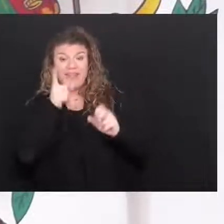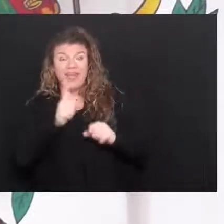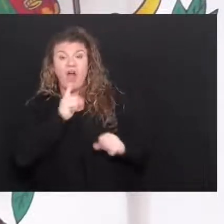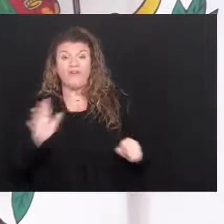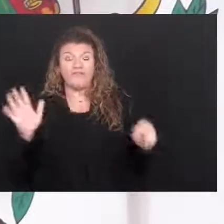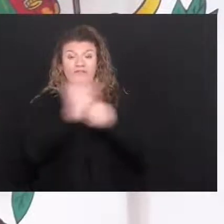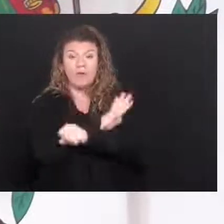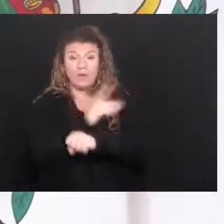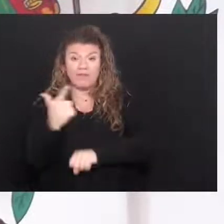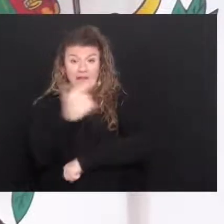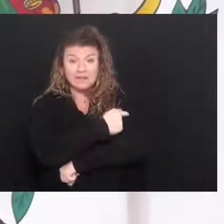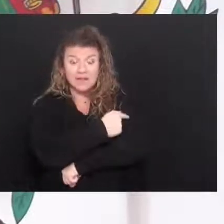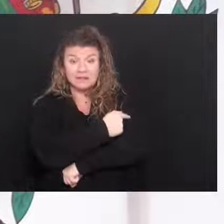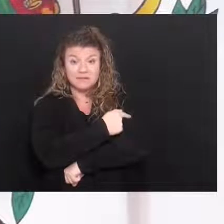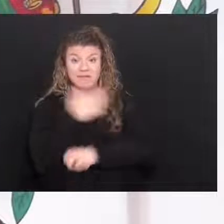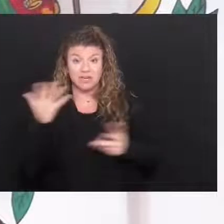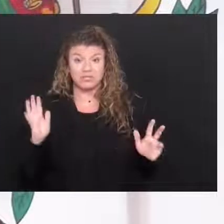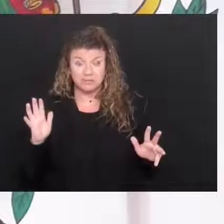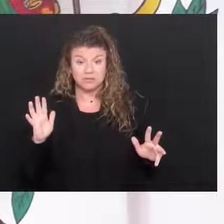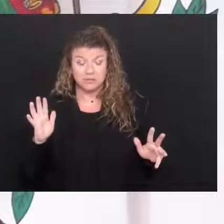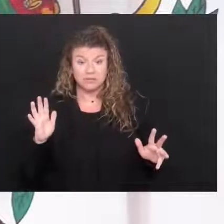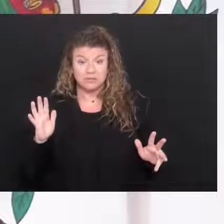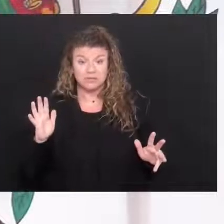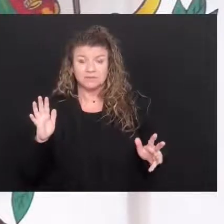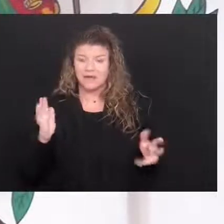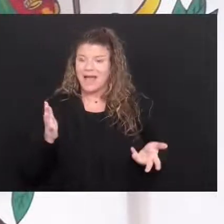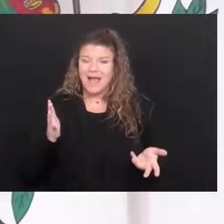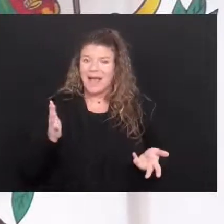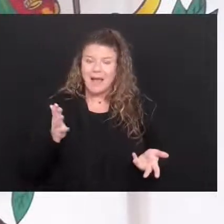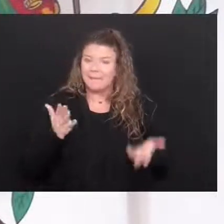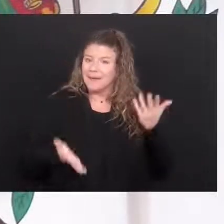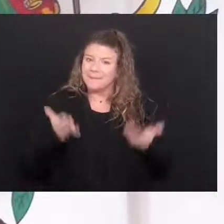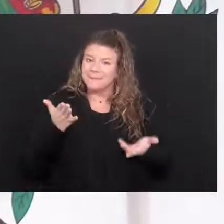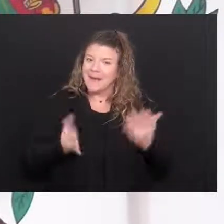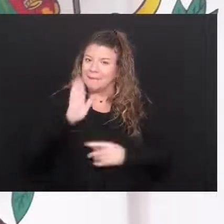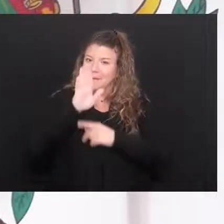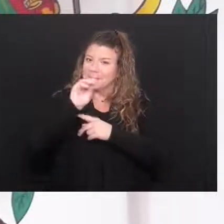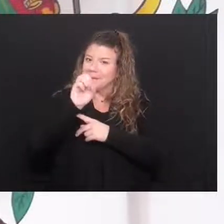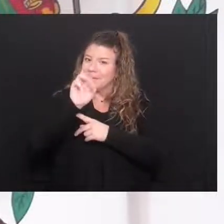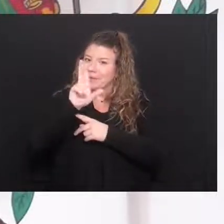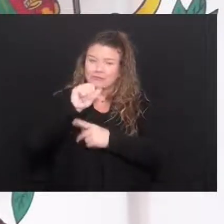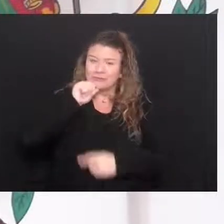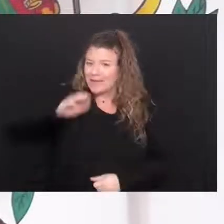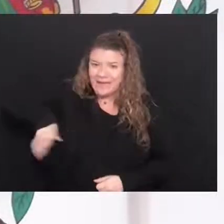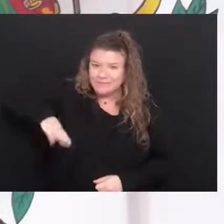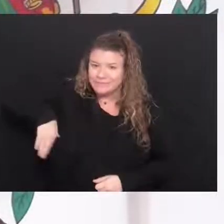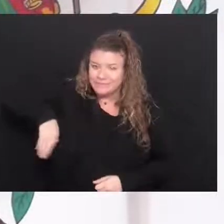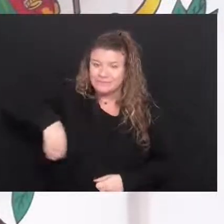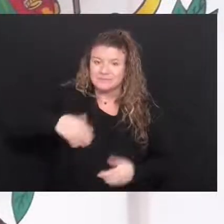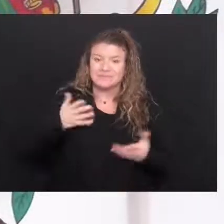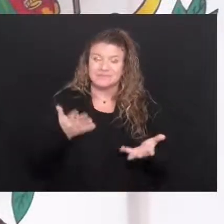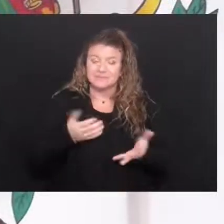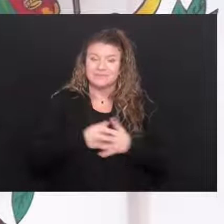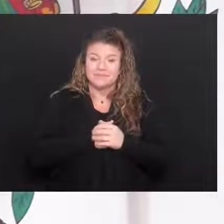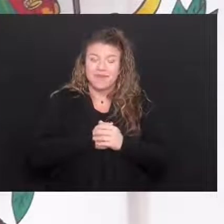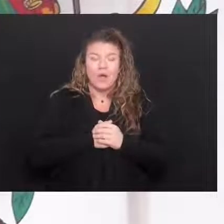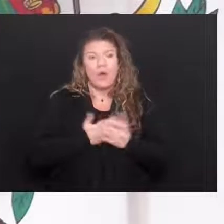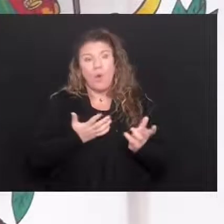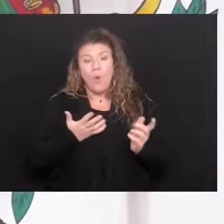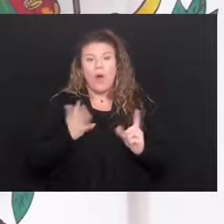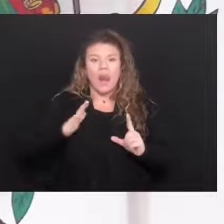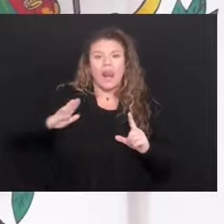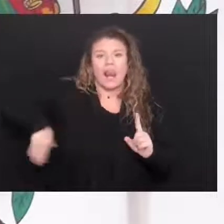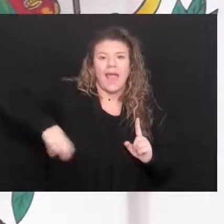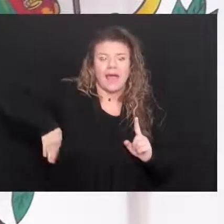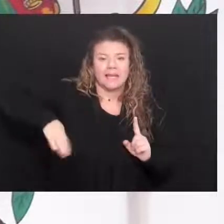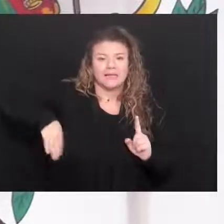fully vaccinated, but they may not have their booster shot, or maybe they were late in getting